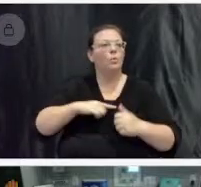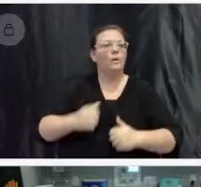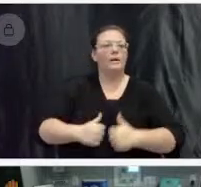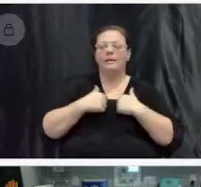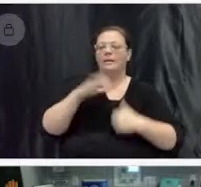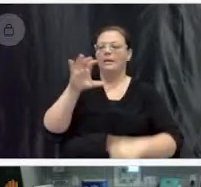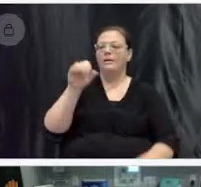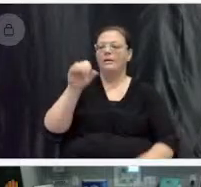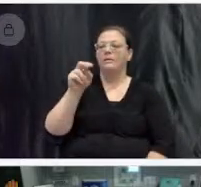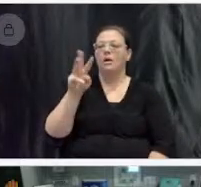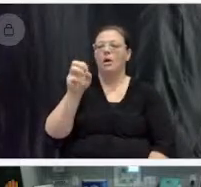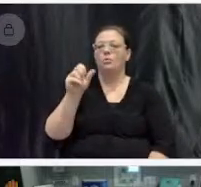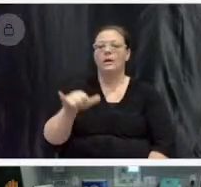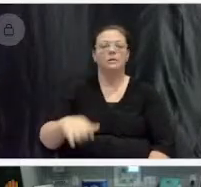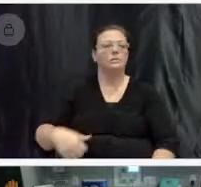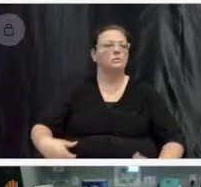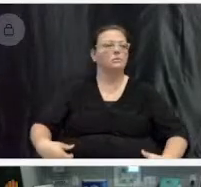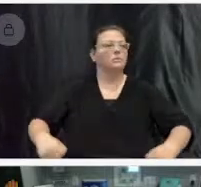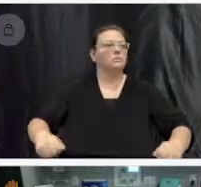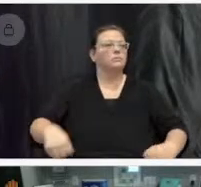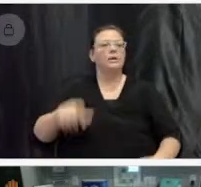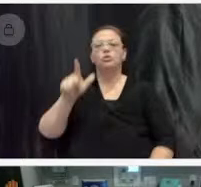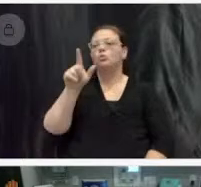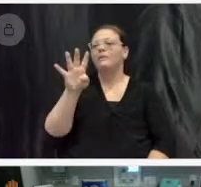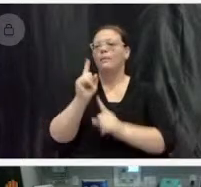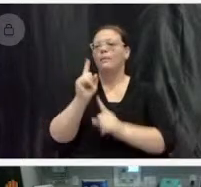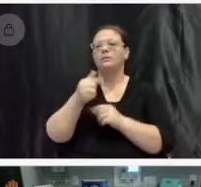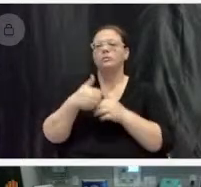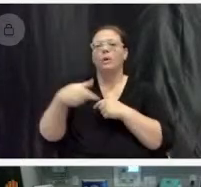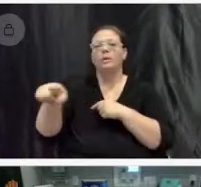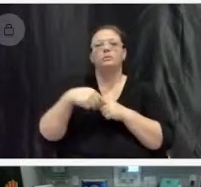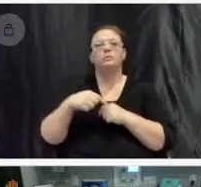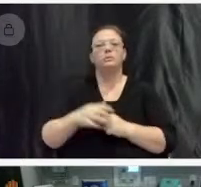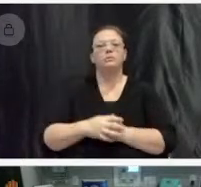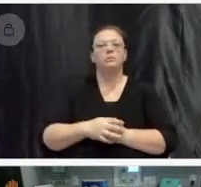Conway. We live about 24 minutes. Do you have a property